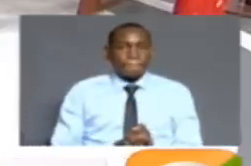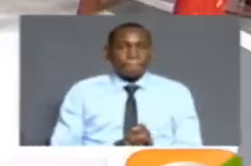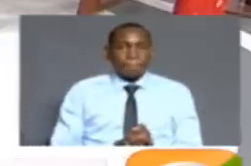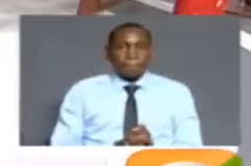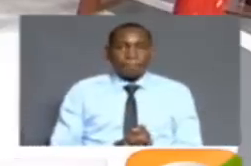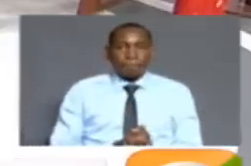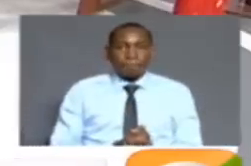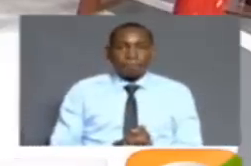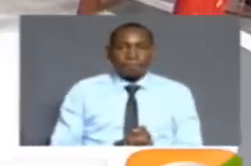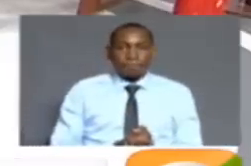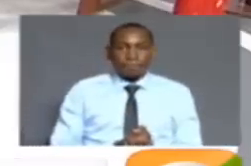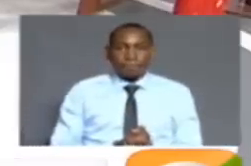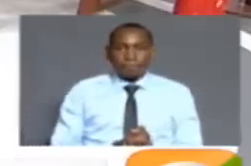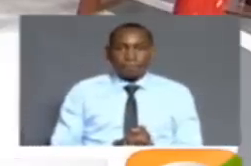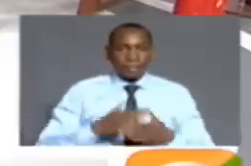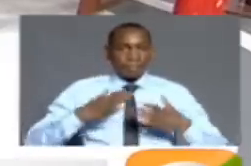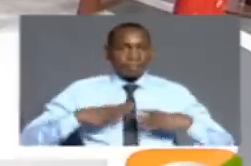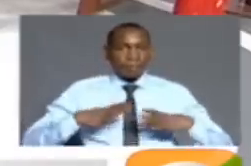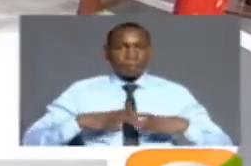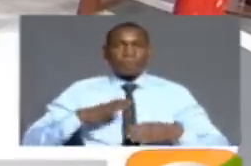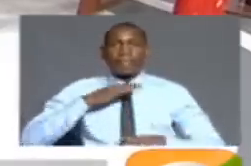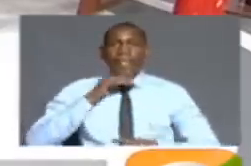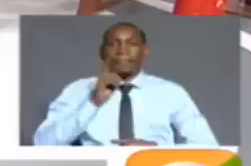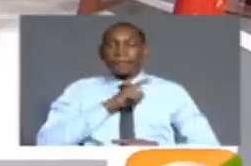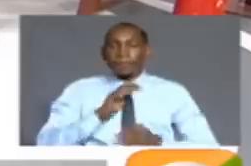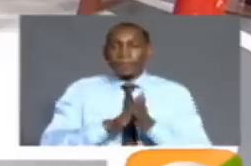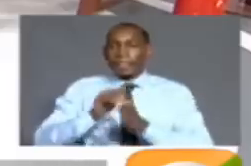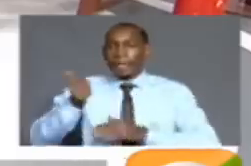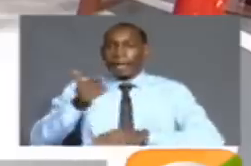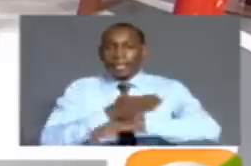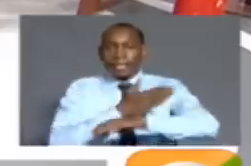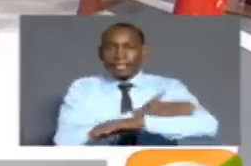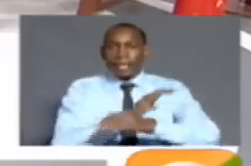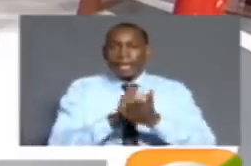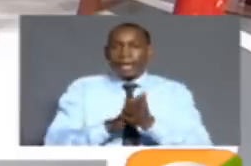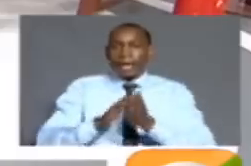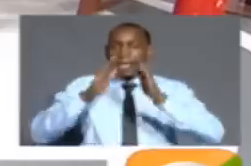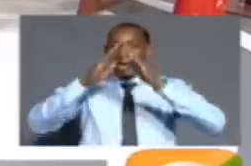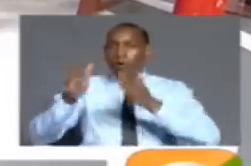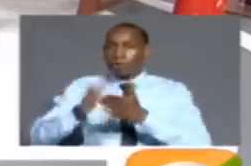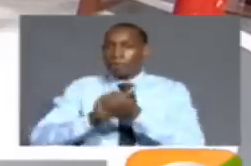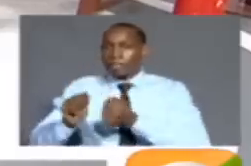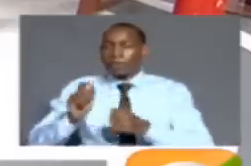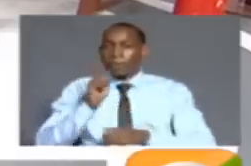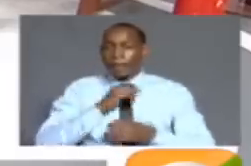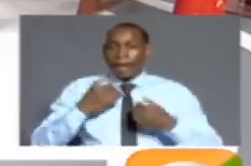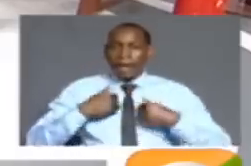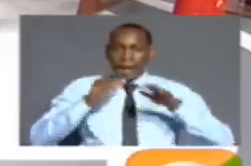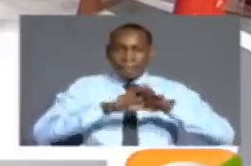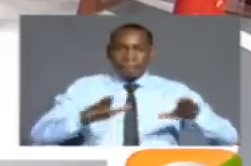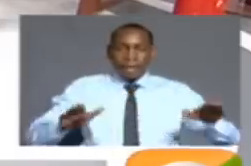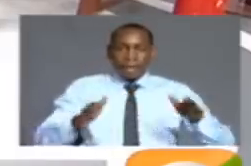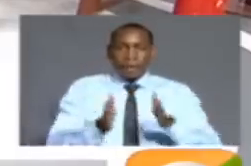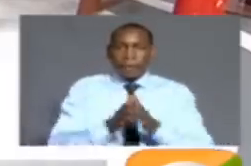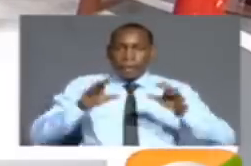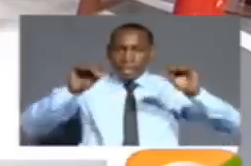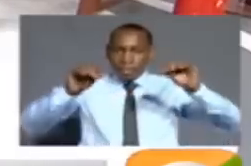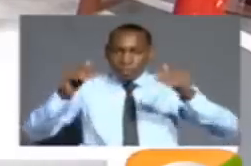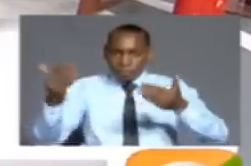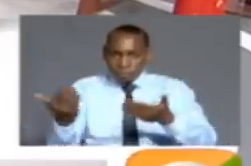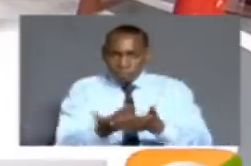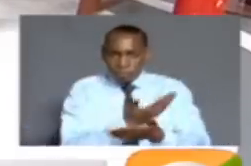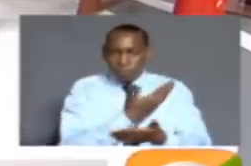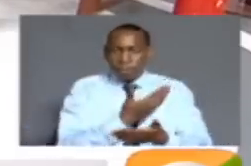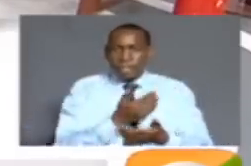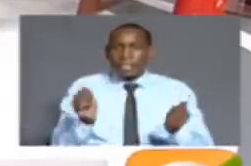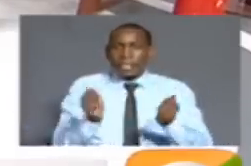beyond for the people who lost their lives, those who were injured, yes. the ones who were left homeless. Yes. You also now have land where the soil was swept away, so they can't